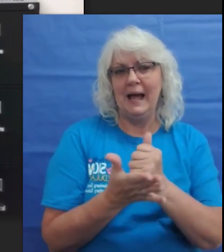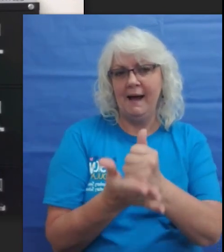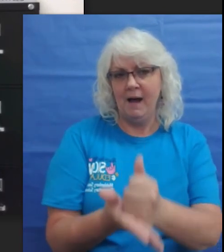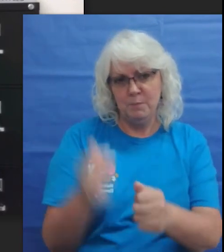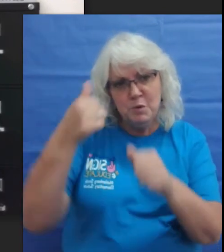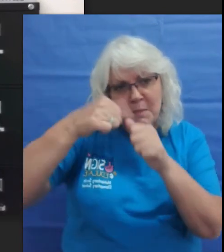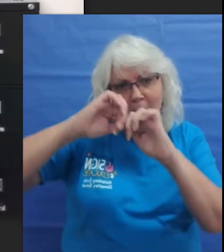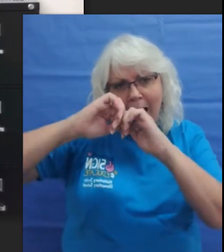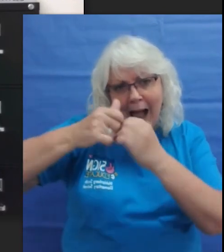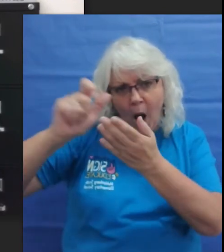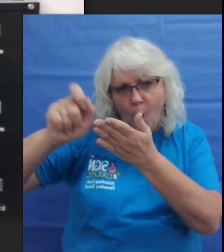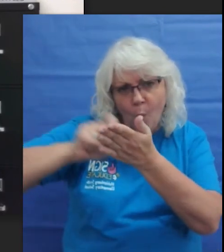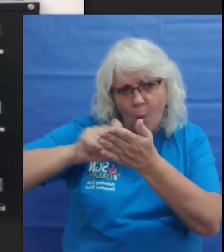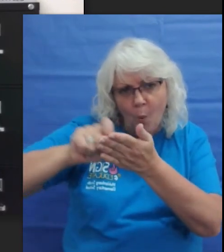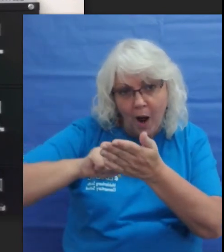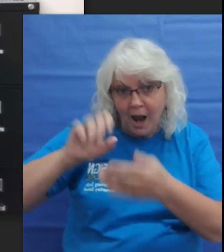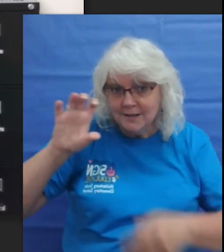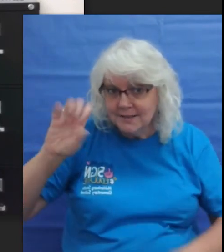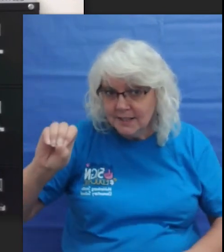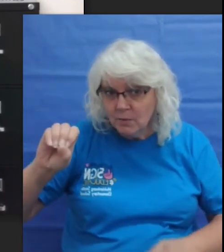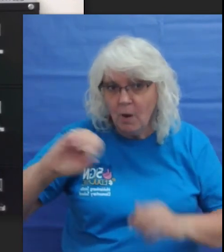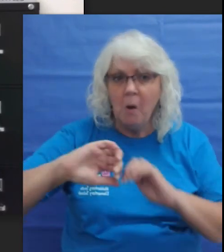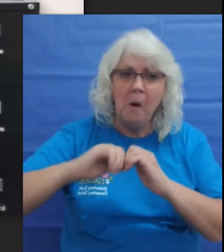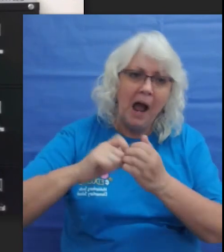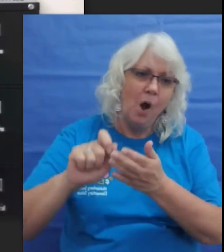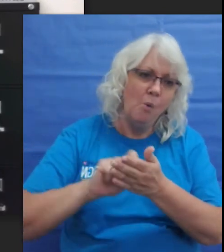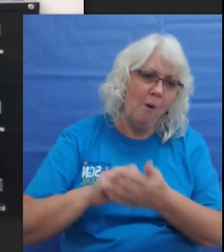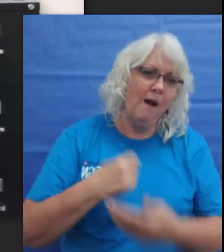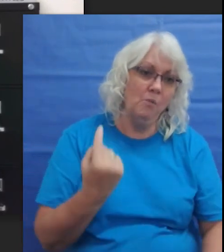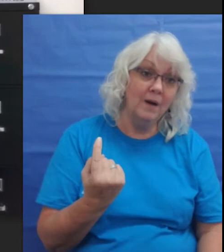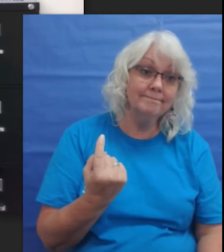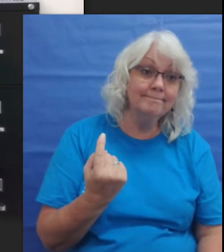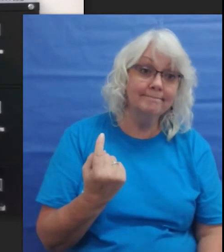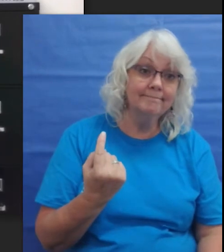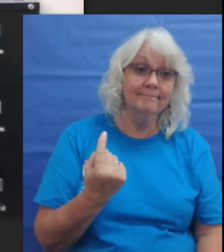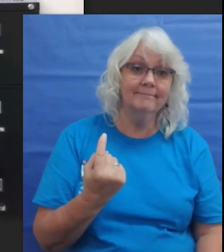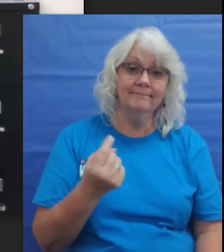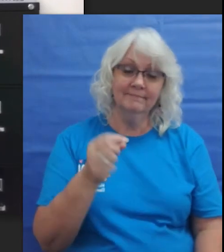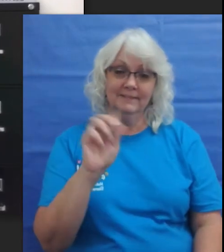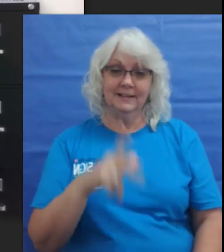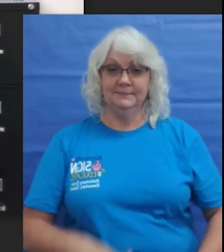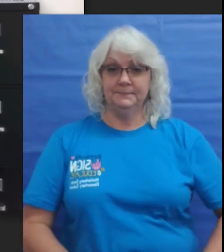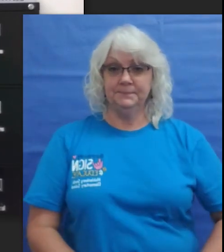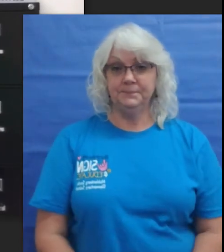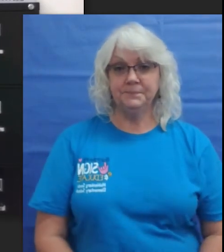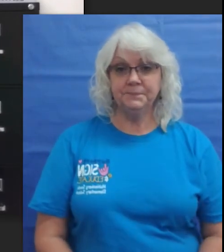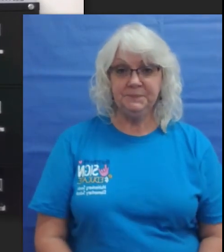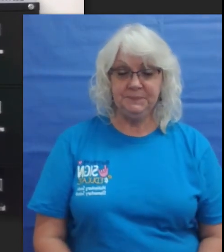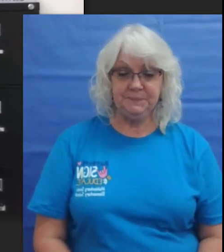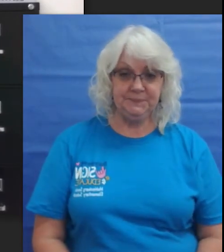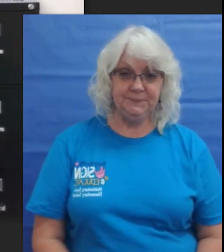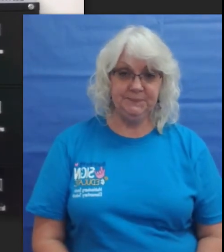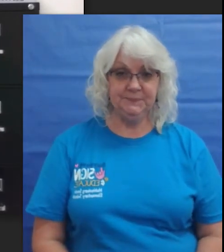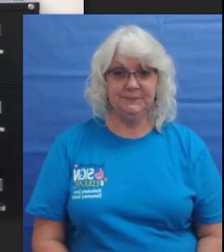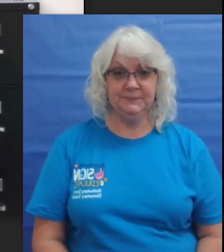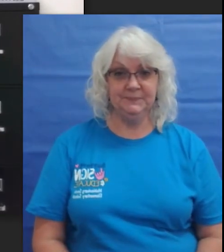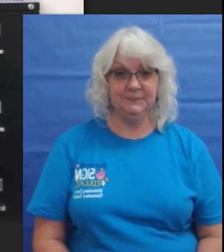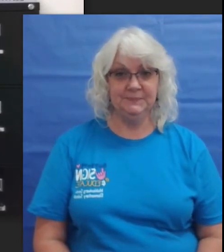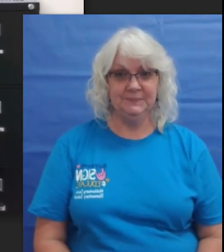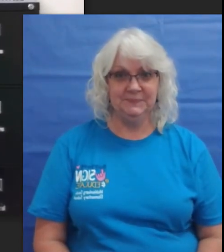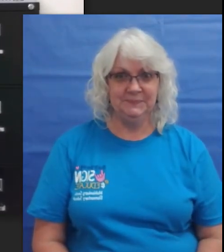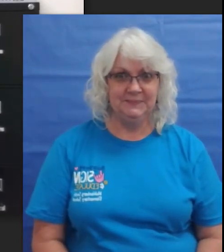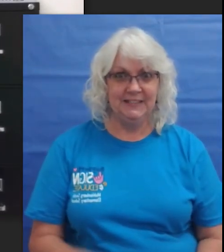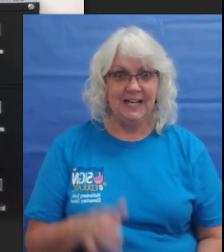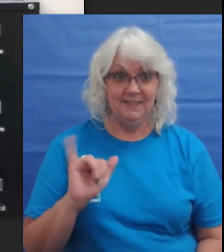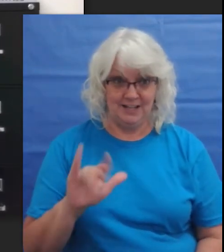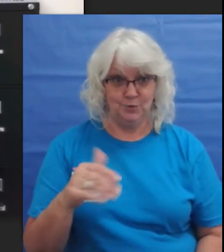number. So do 0 and 1. It's the green, the number book is green. Okay. So, that's